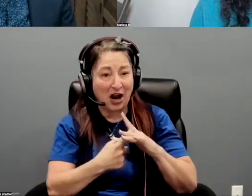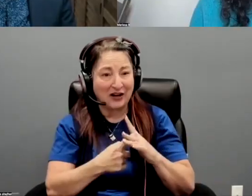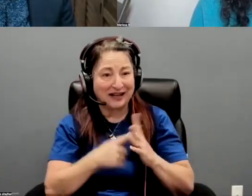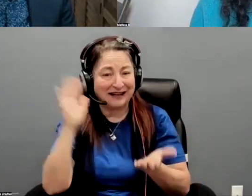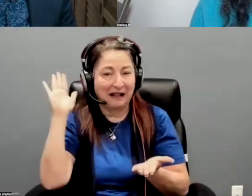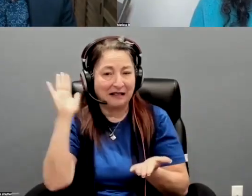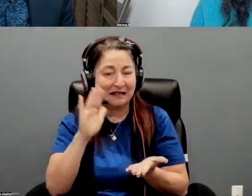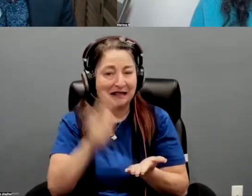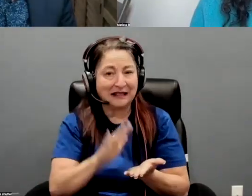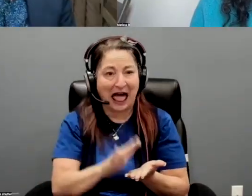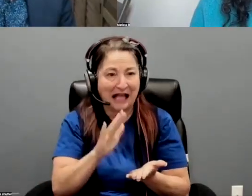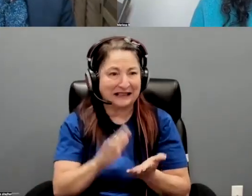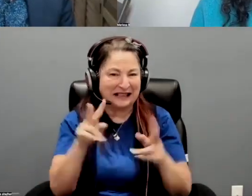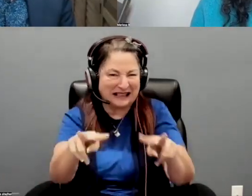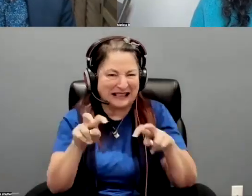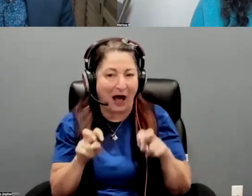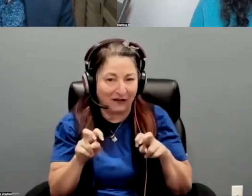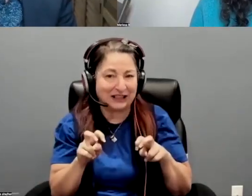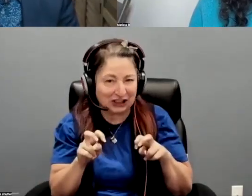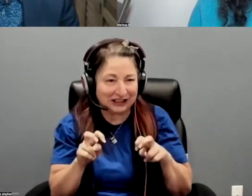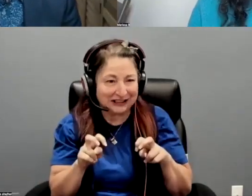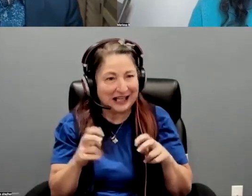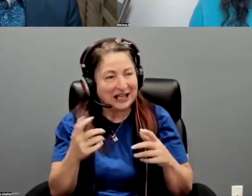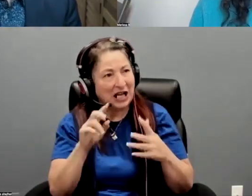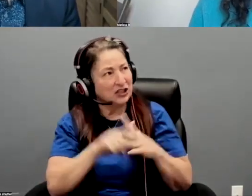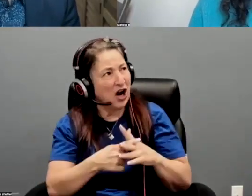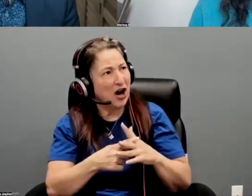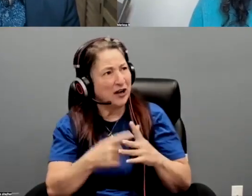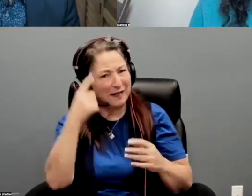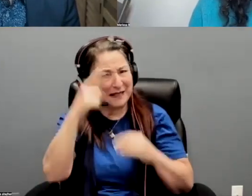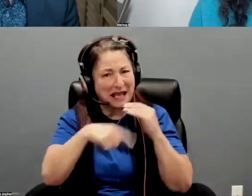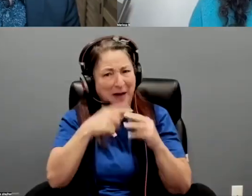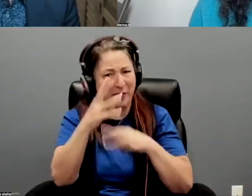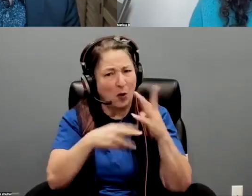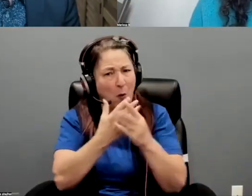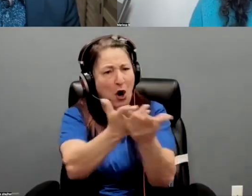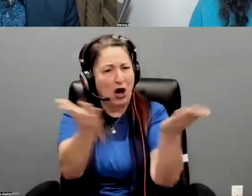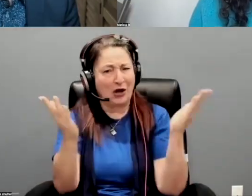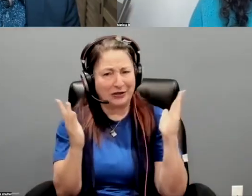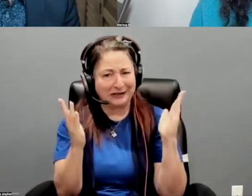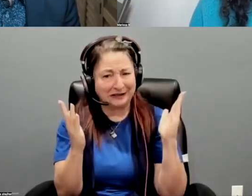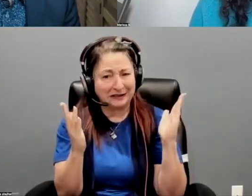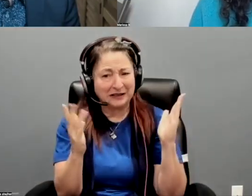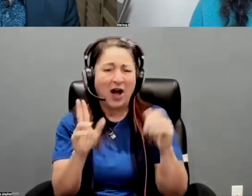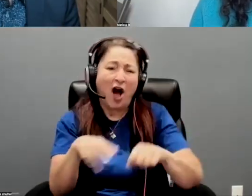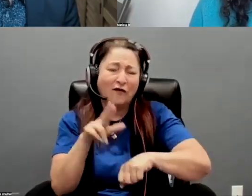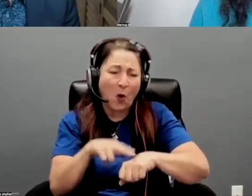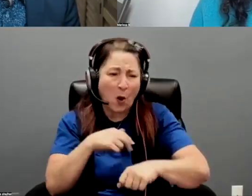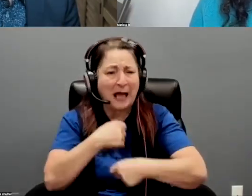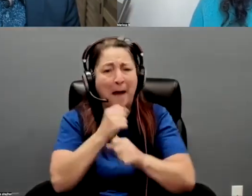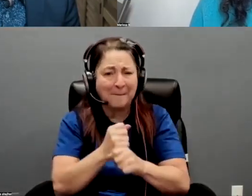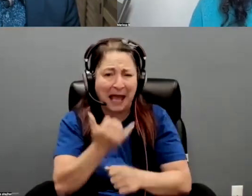selfless and caring about the world just outside of myself. And of course, I've made mistakes along the way and